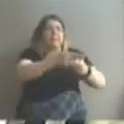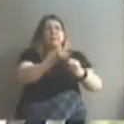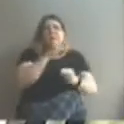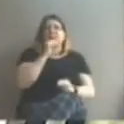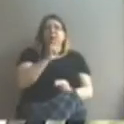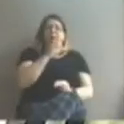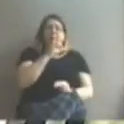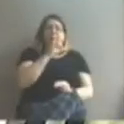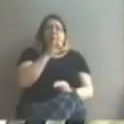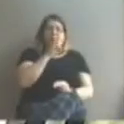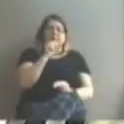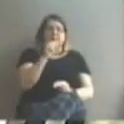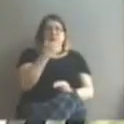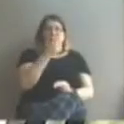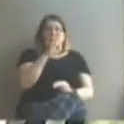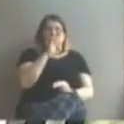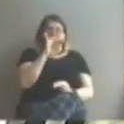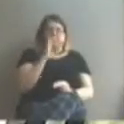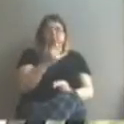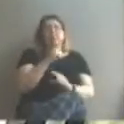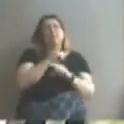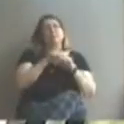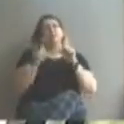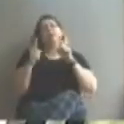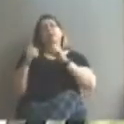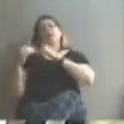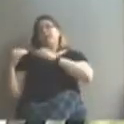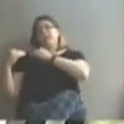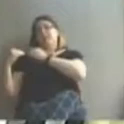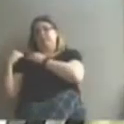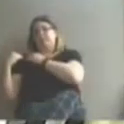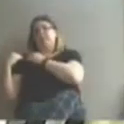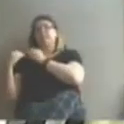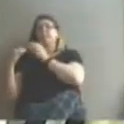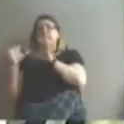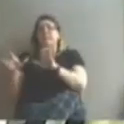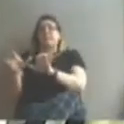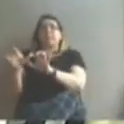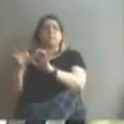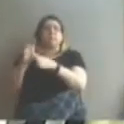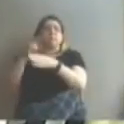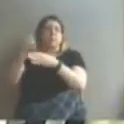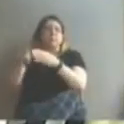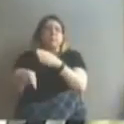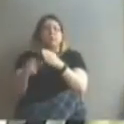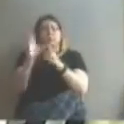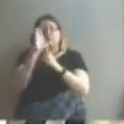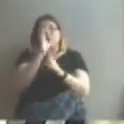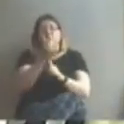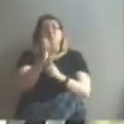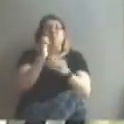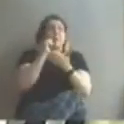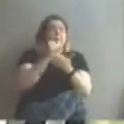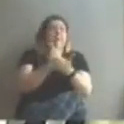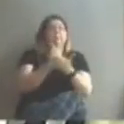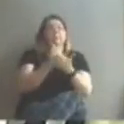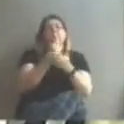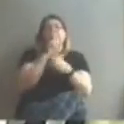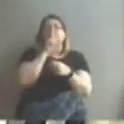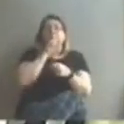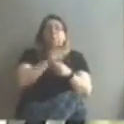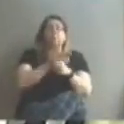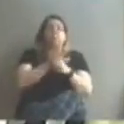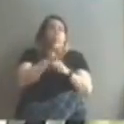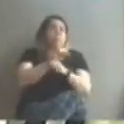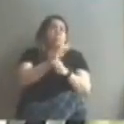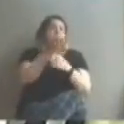Herring, the CAO, but tied to accountability and performance and outcomes, and also culture to help ensure that the work is being